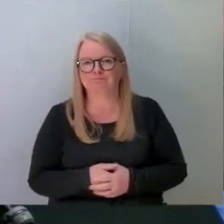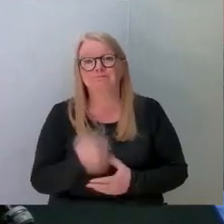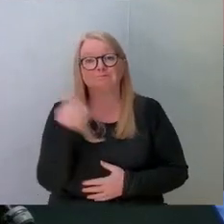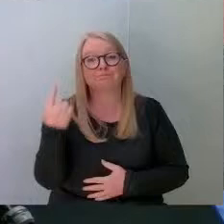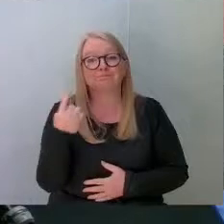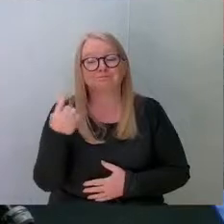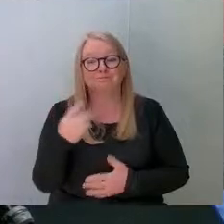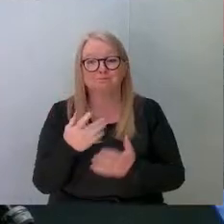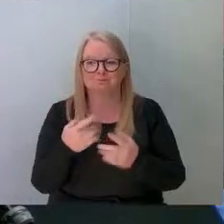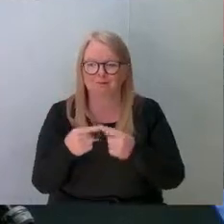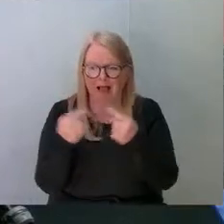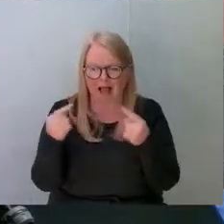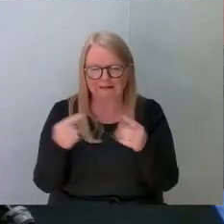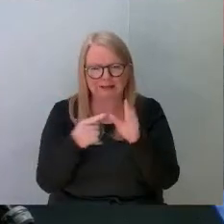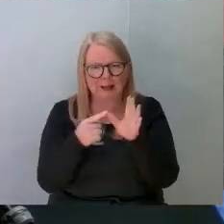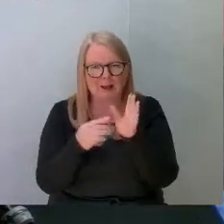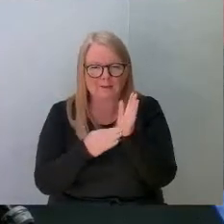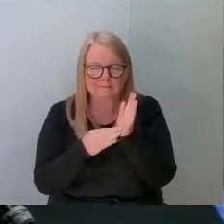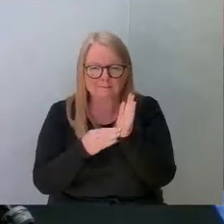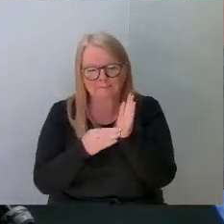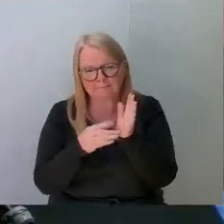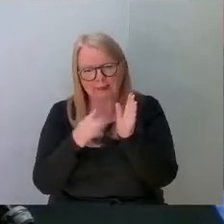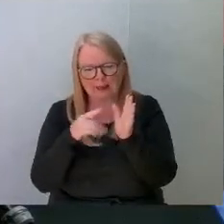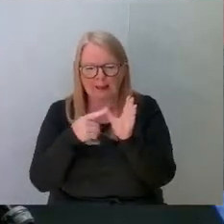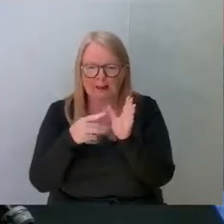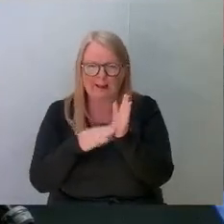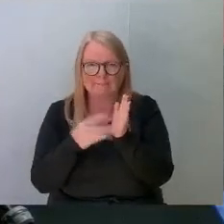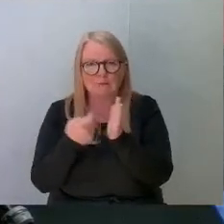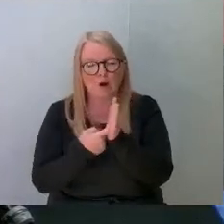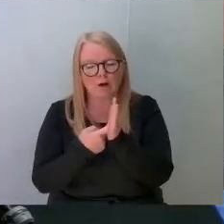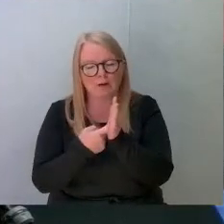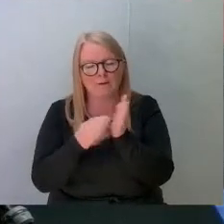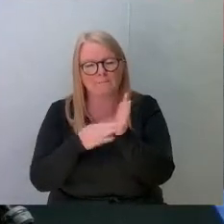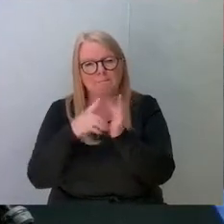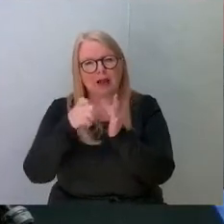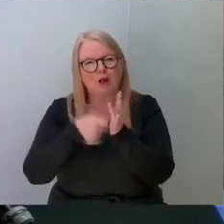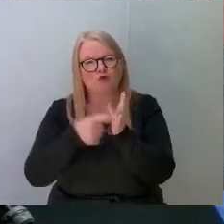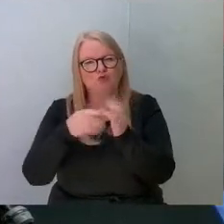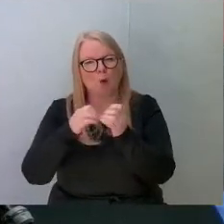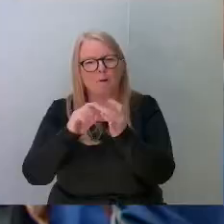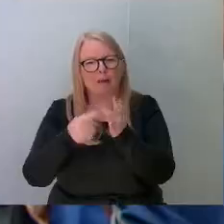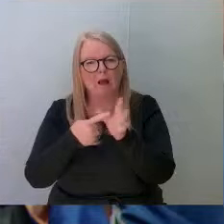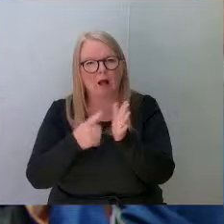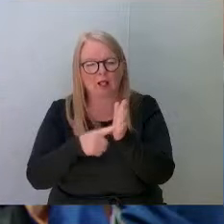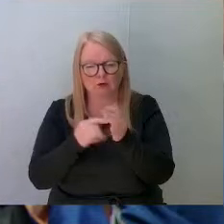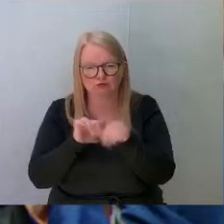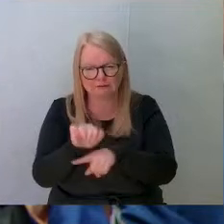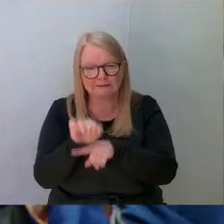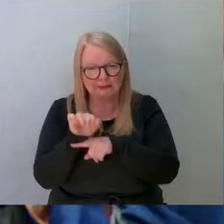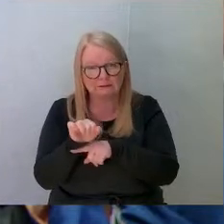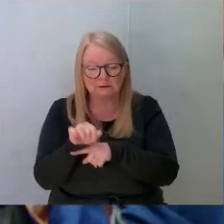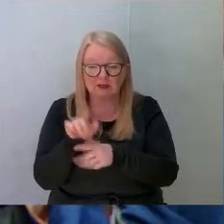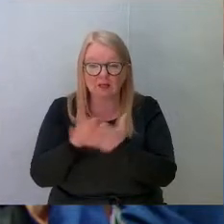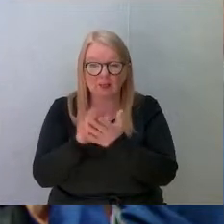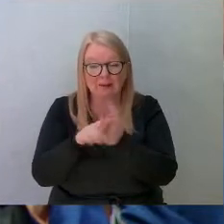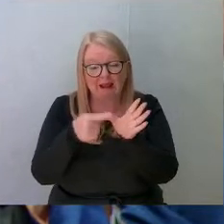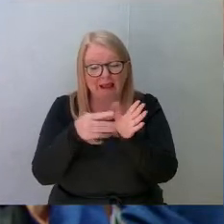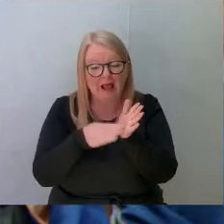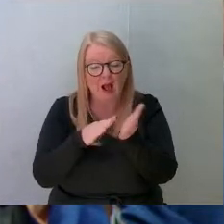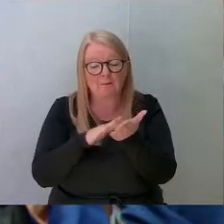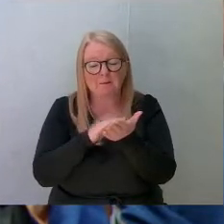in antimicrobial resistance, or AMR. Translated simply, AMR means the drugs don't